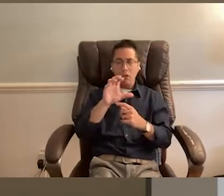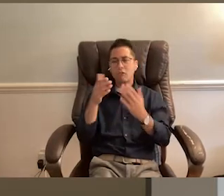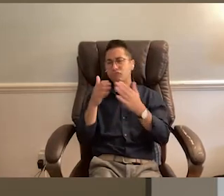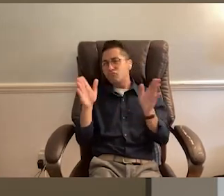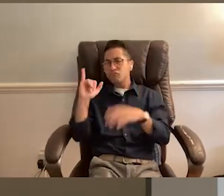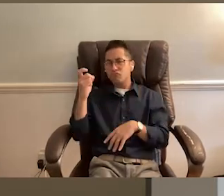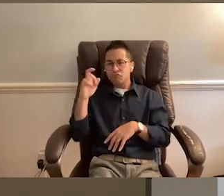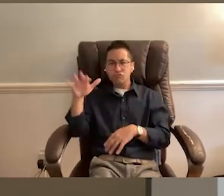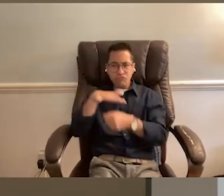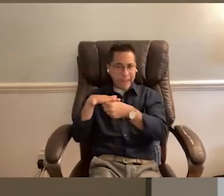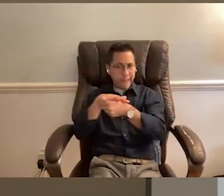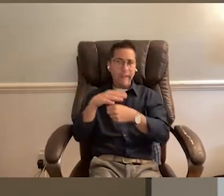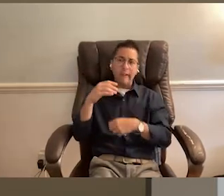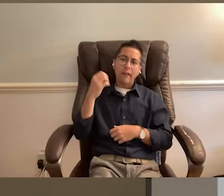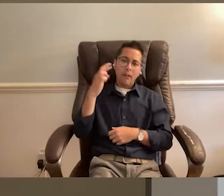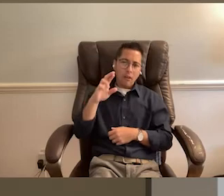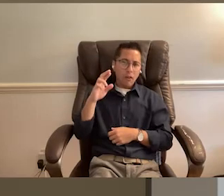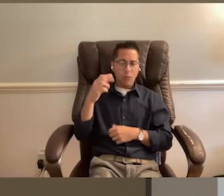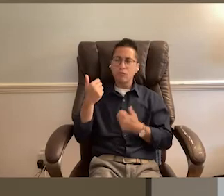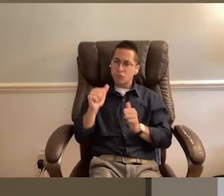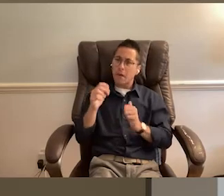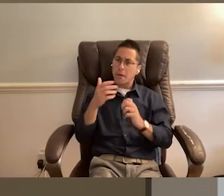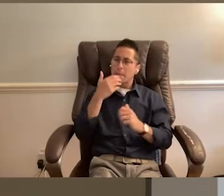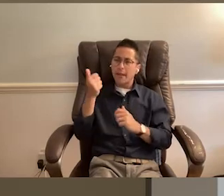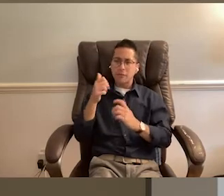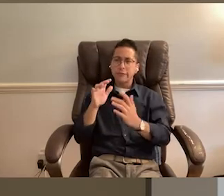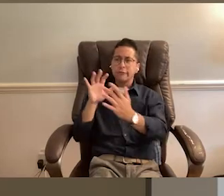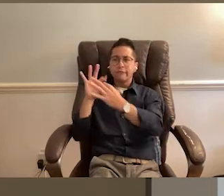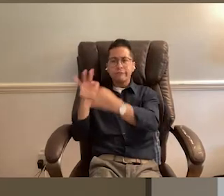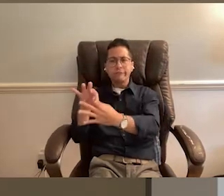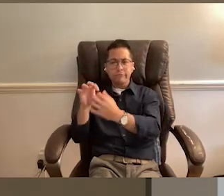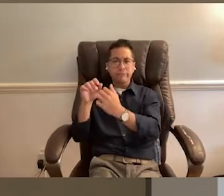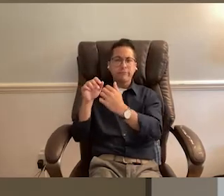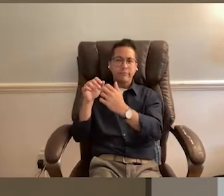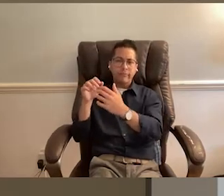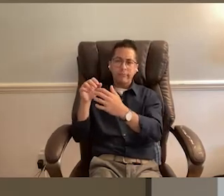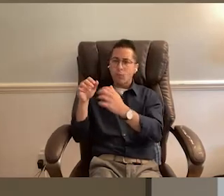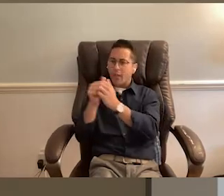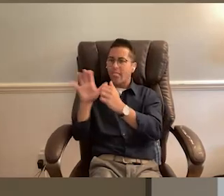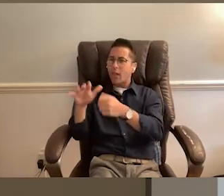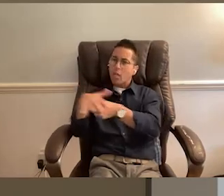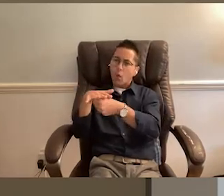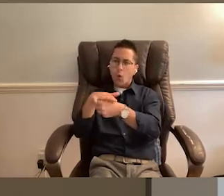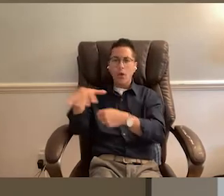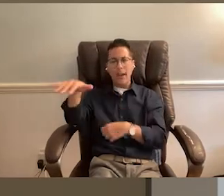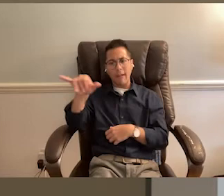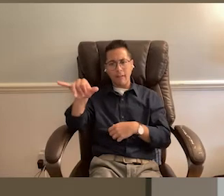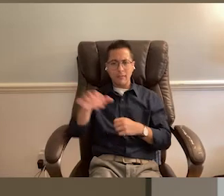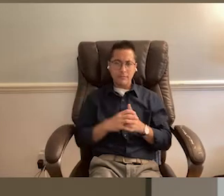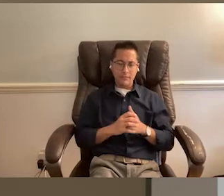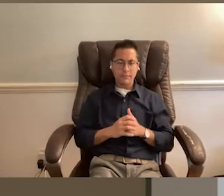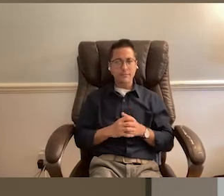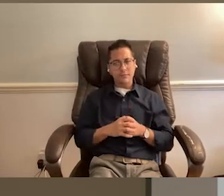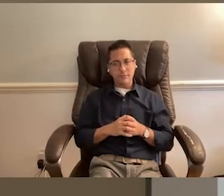next semester, that's awesome. We do have a wait list usually. Sometimes this is just because someone wants residential and we don't know if we have the